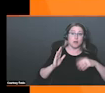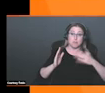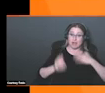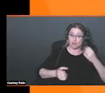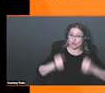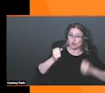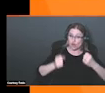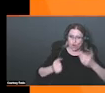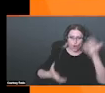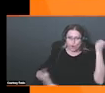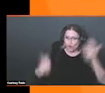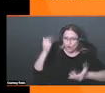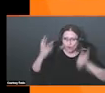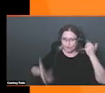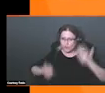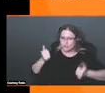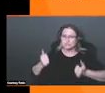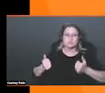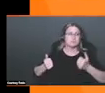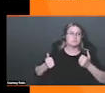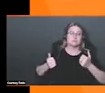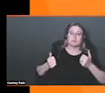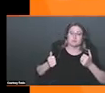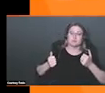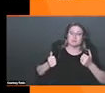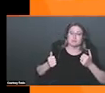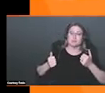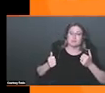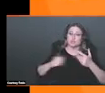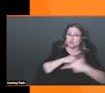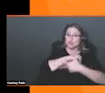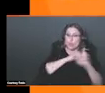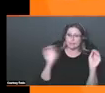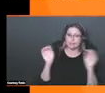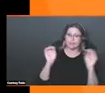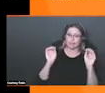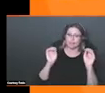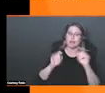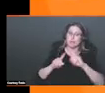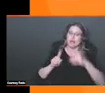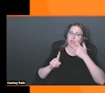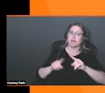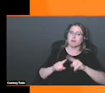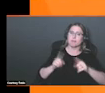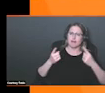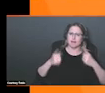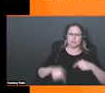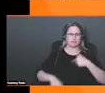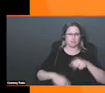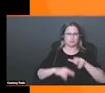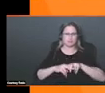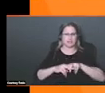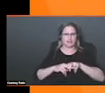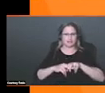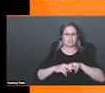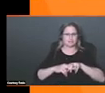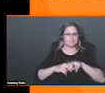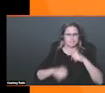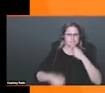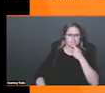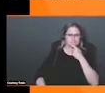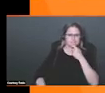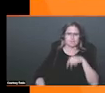didn't have anything in it, but you could tell it was rifled through. I mean, nothing of value. And I sat in the car and I looked up